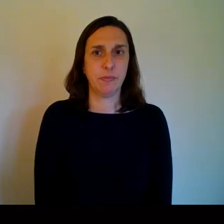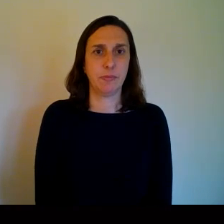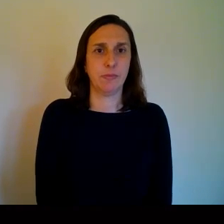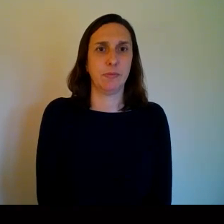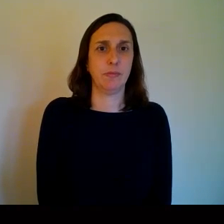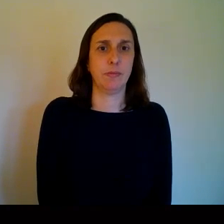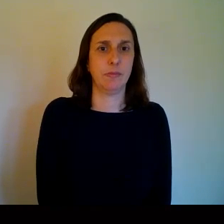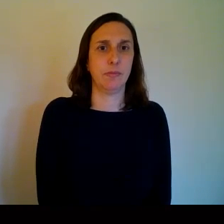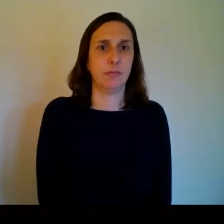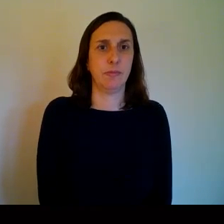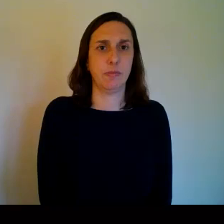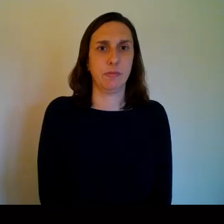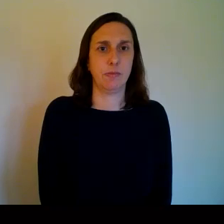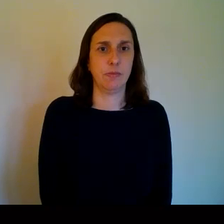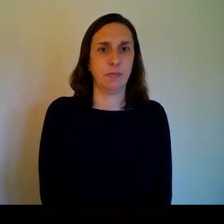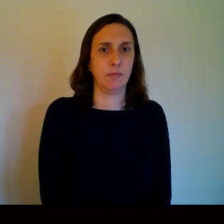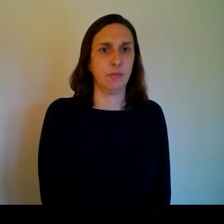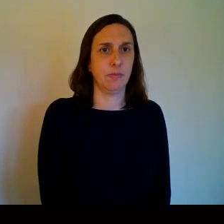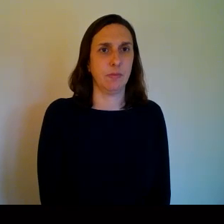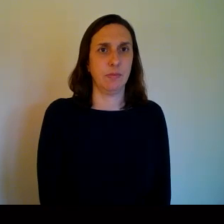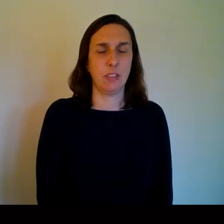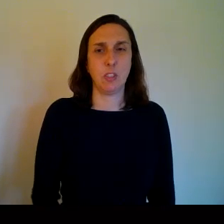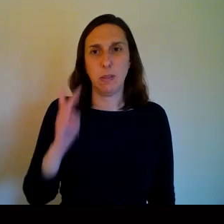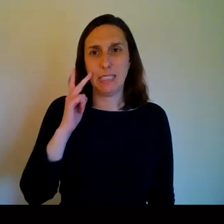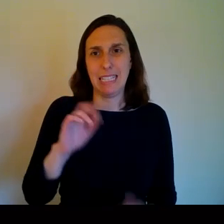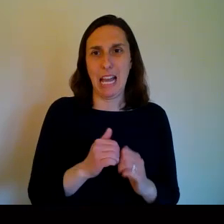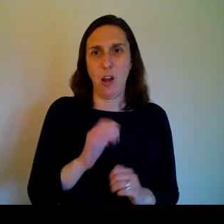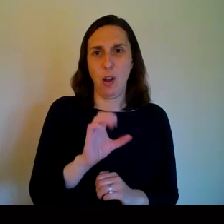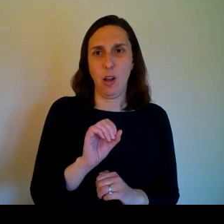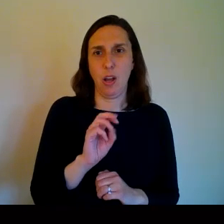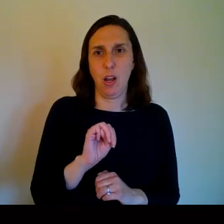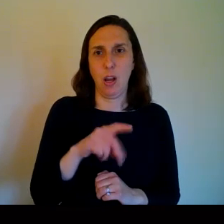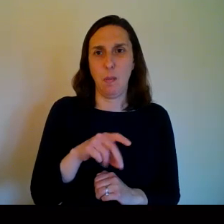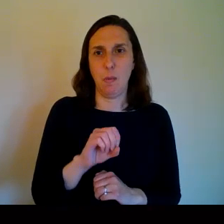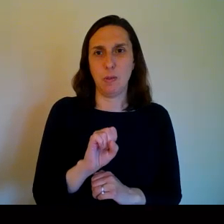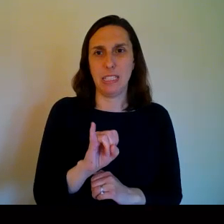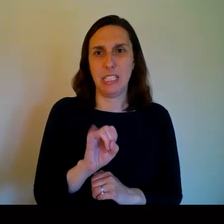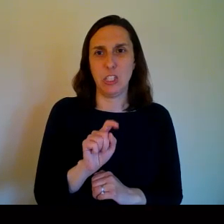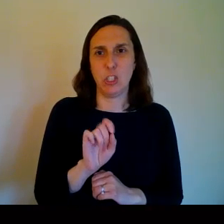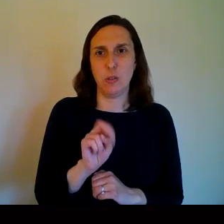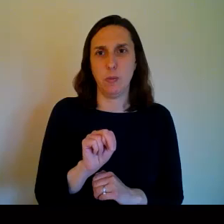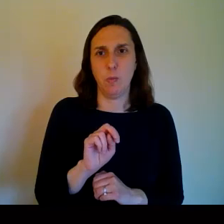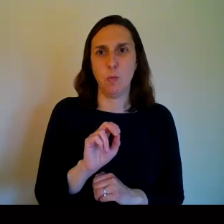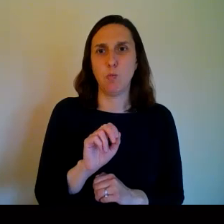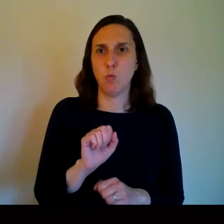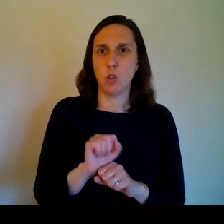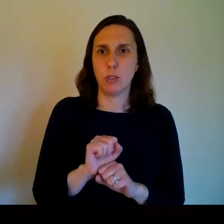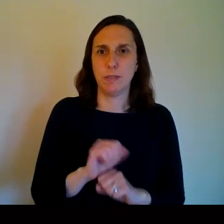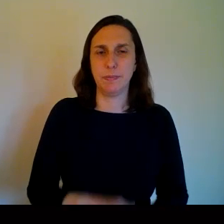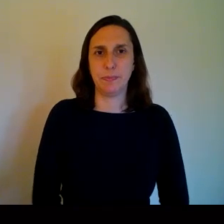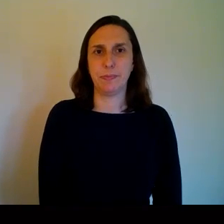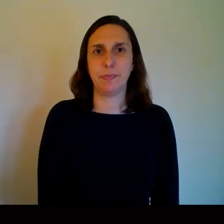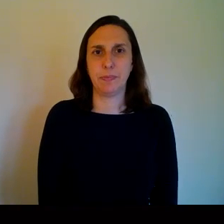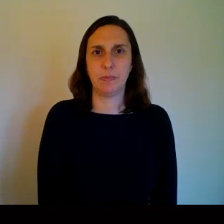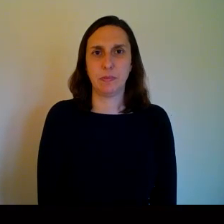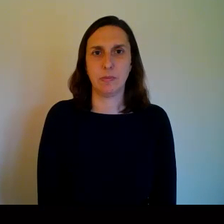And we're going to see how composition works. So I'm going to listen everything about the domain that's happening. And now I want F composed of